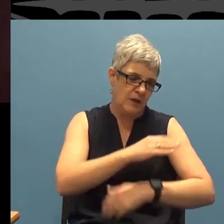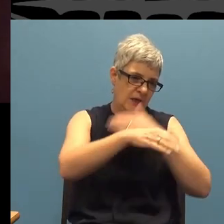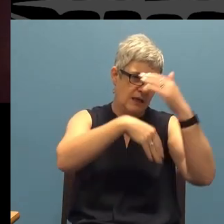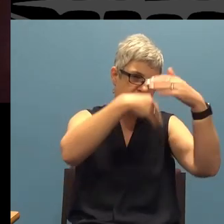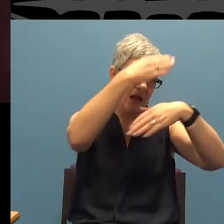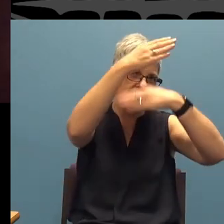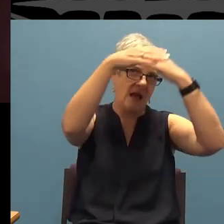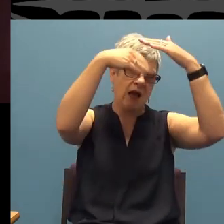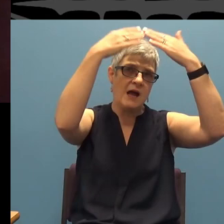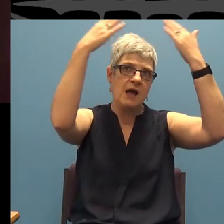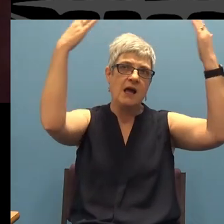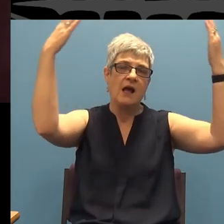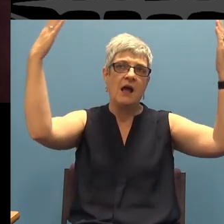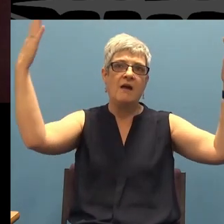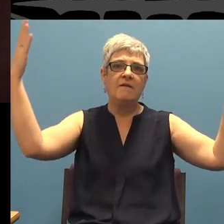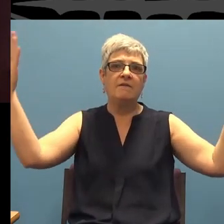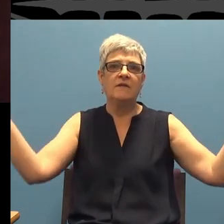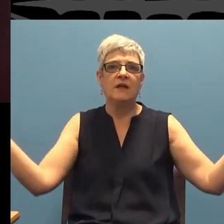sleep in